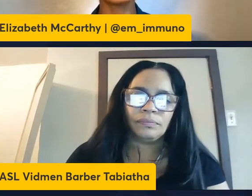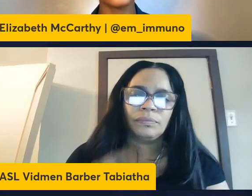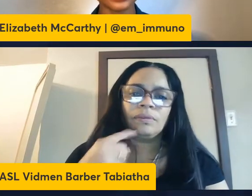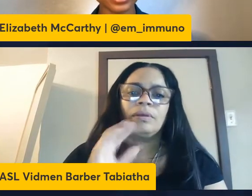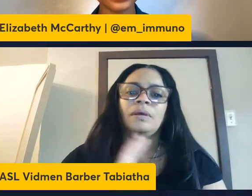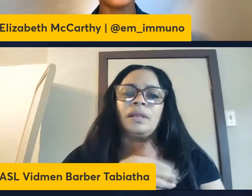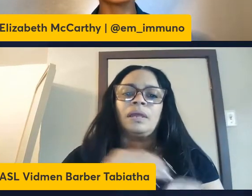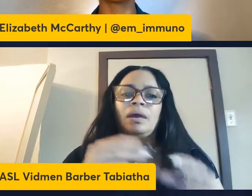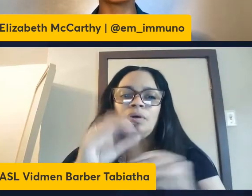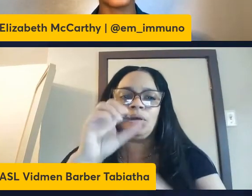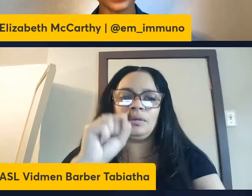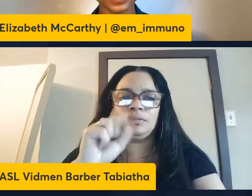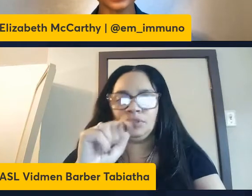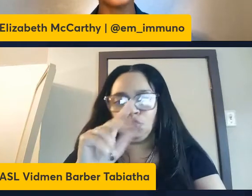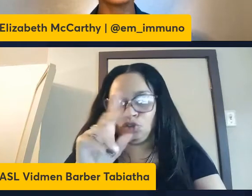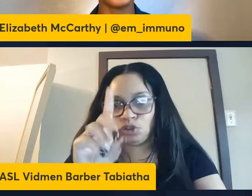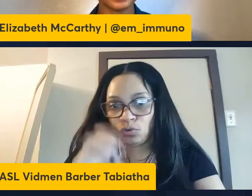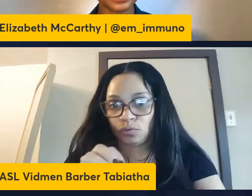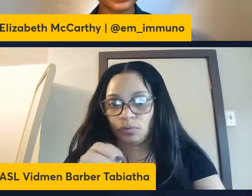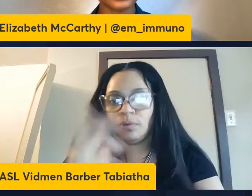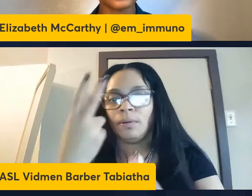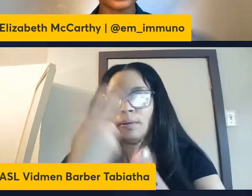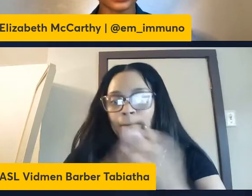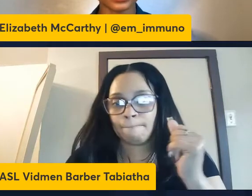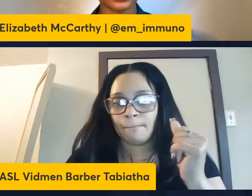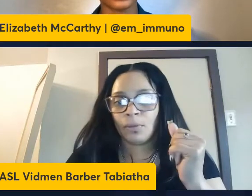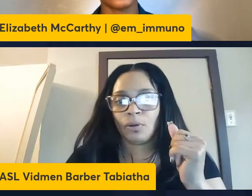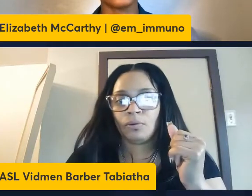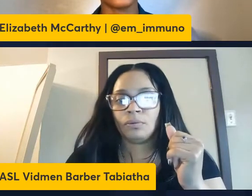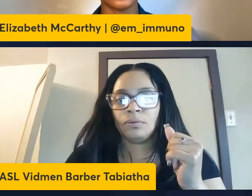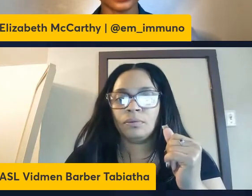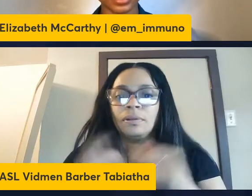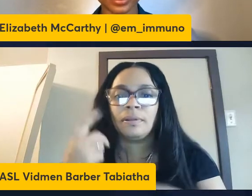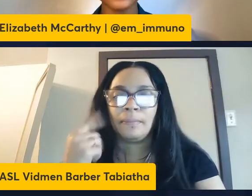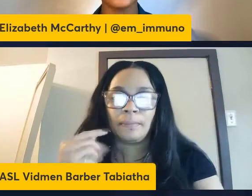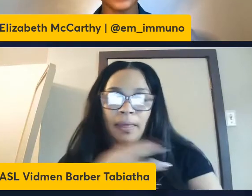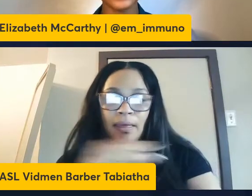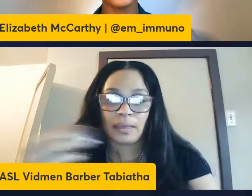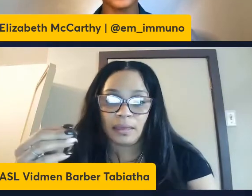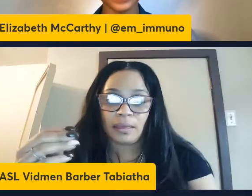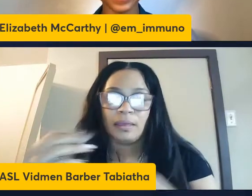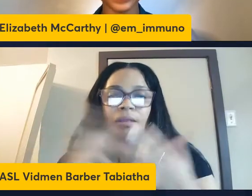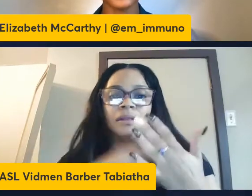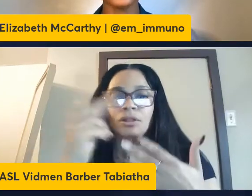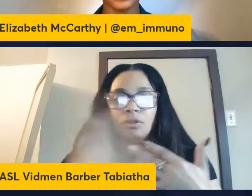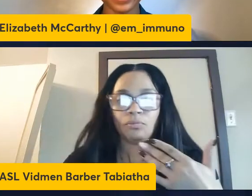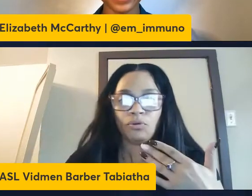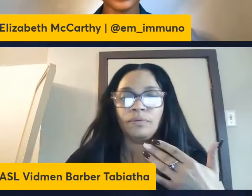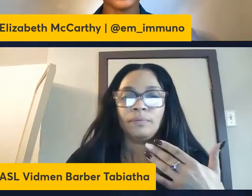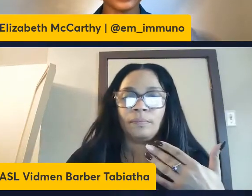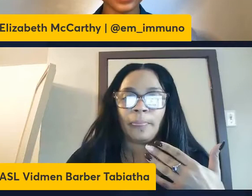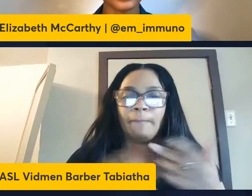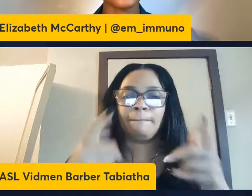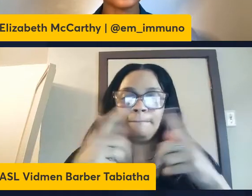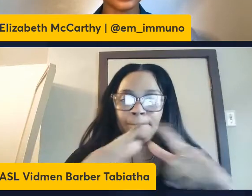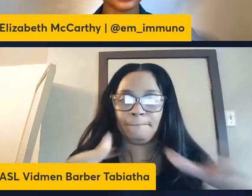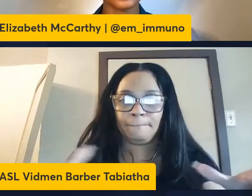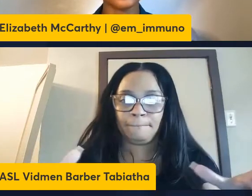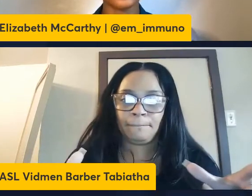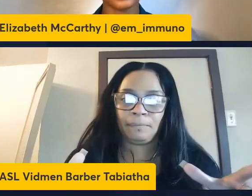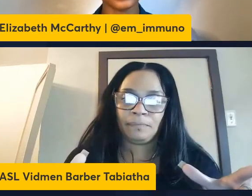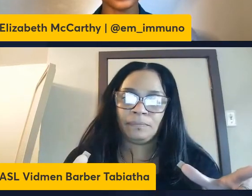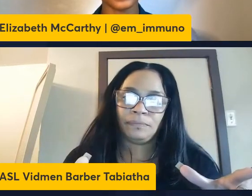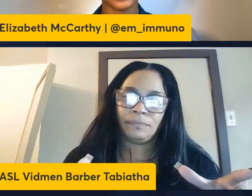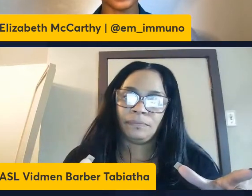Studio, which is both a platform and a programming language, right?